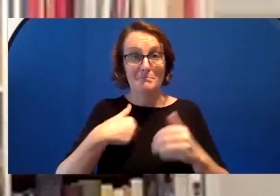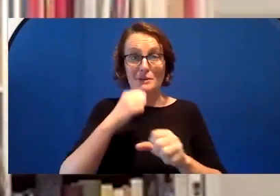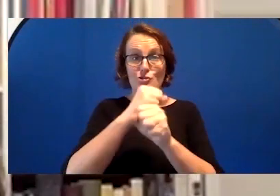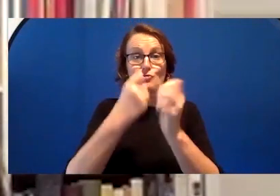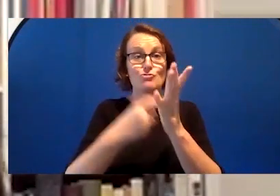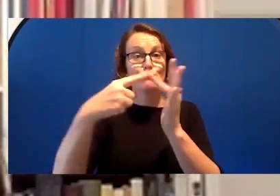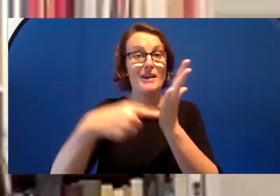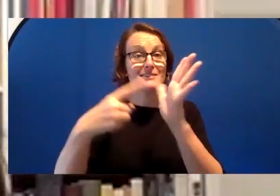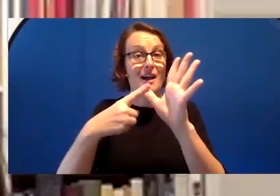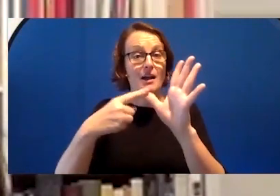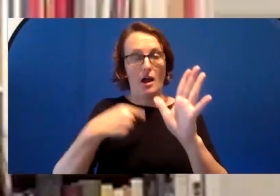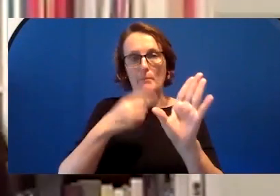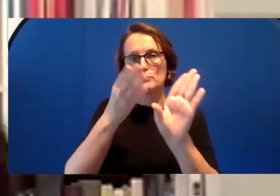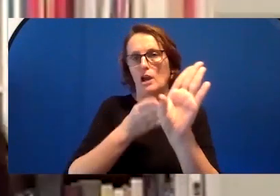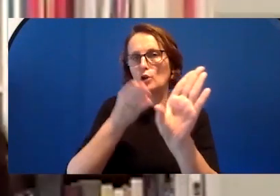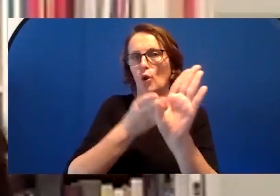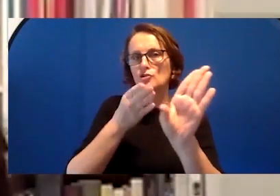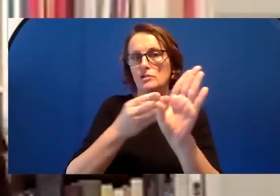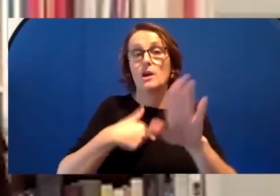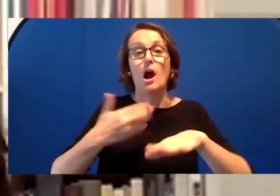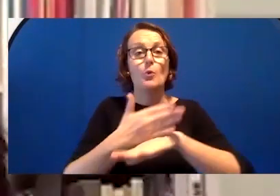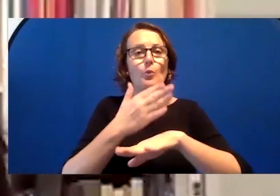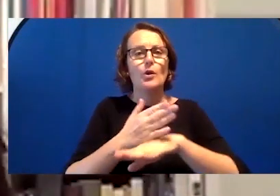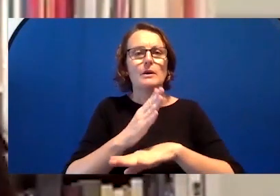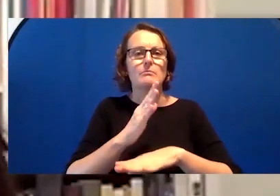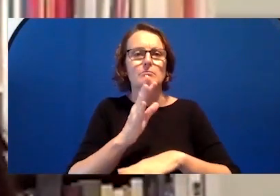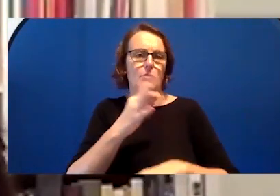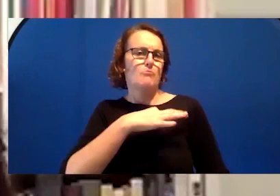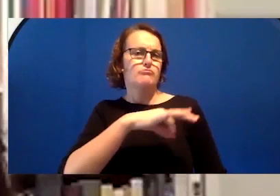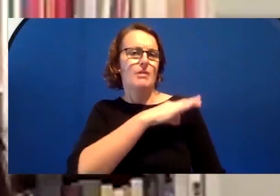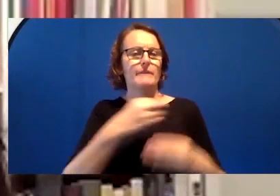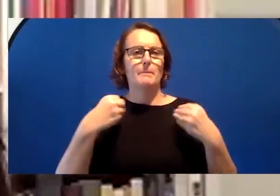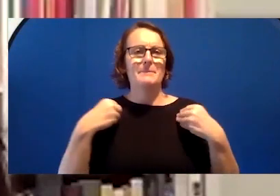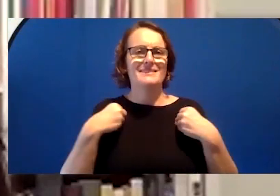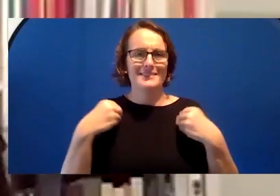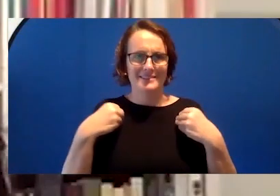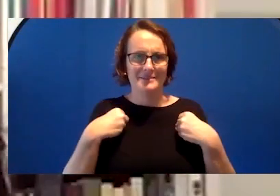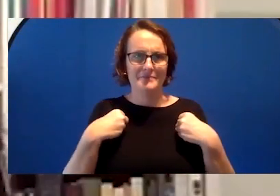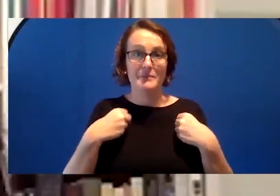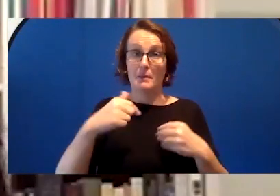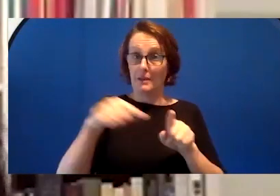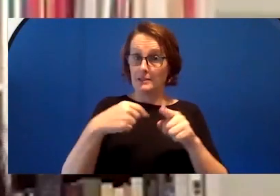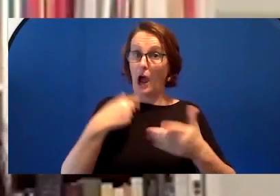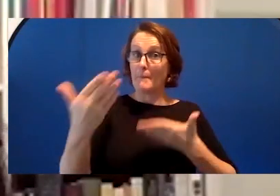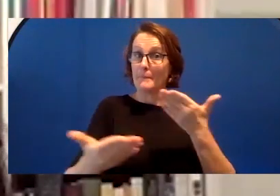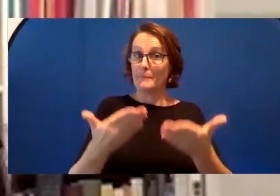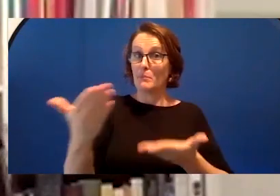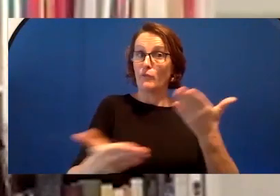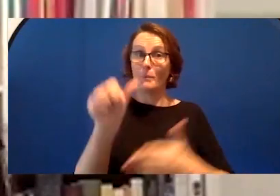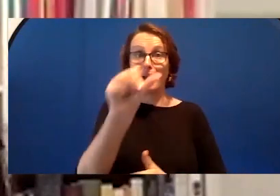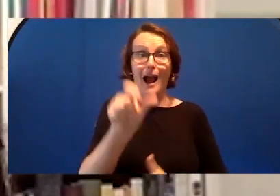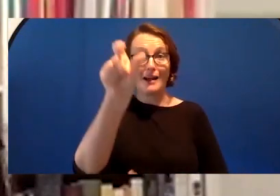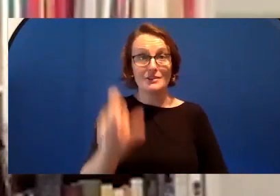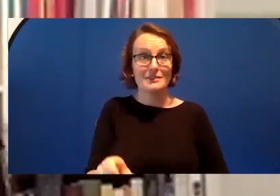I'm a registered psychologist. I work in private practice at a clinic called The Mind Room. I'm a performing artist as well, and I present Weekend Brunch on